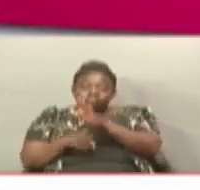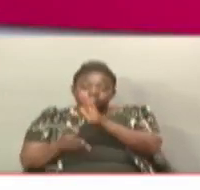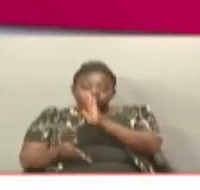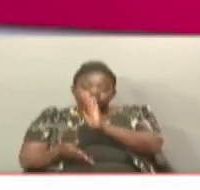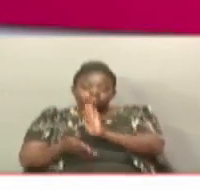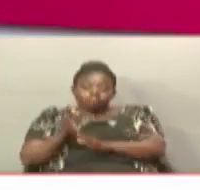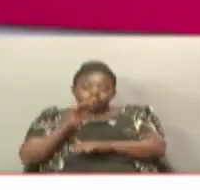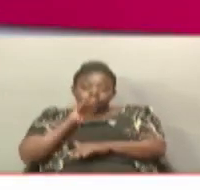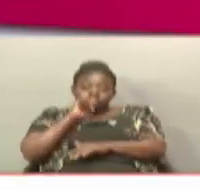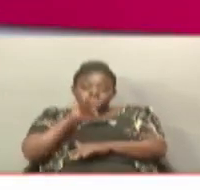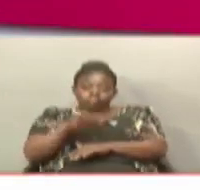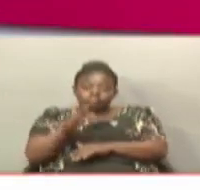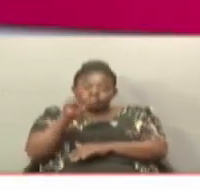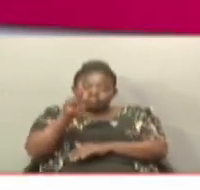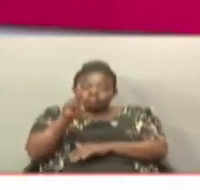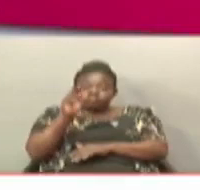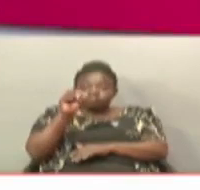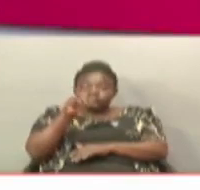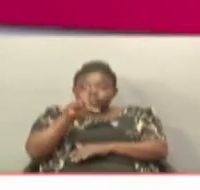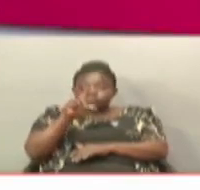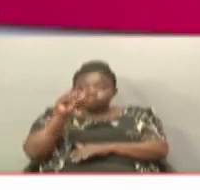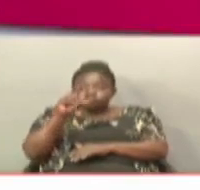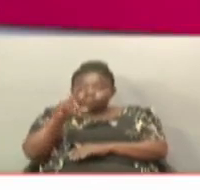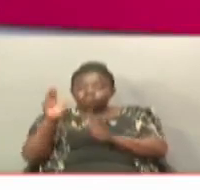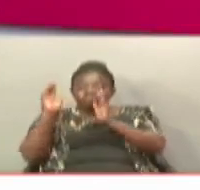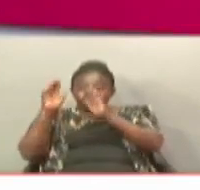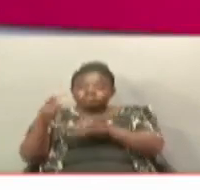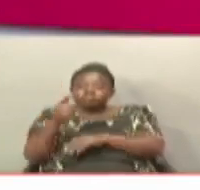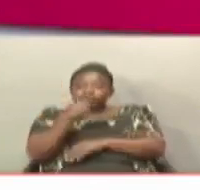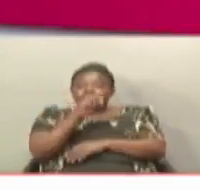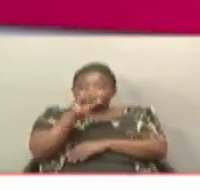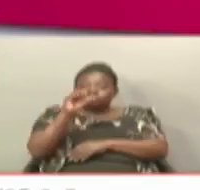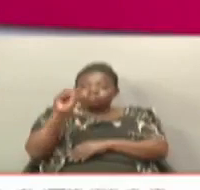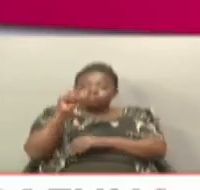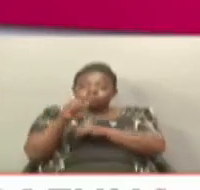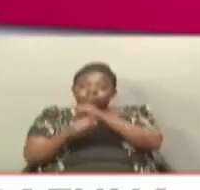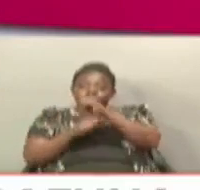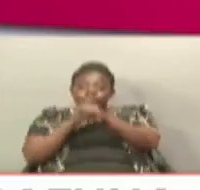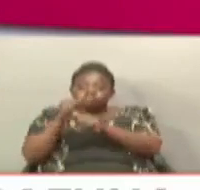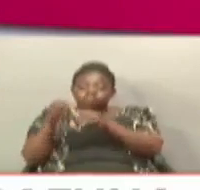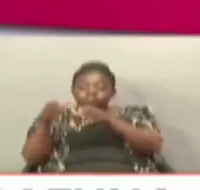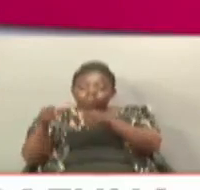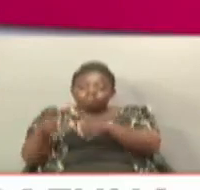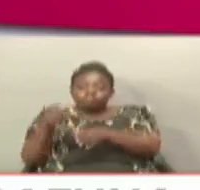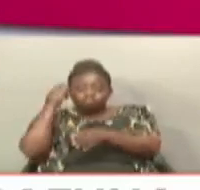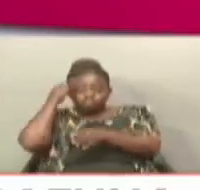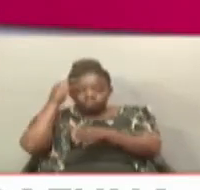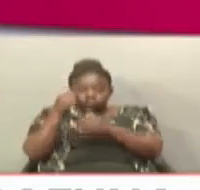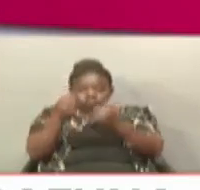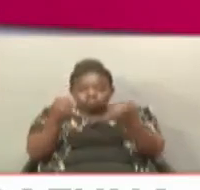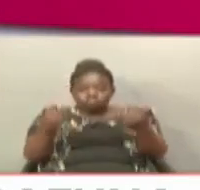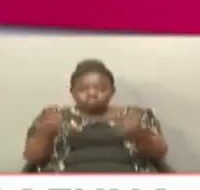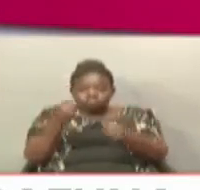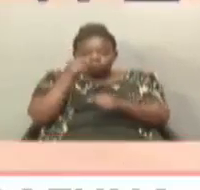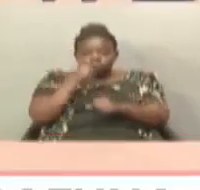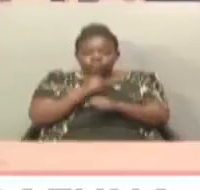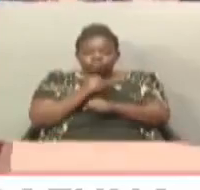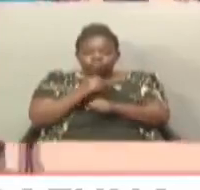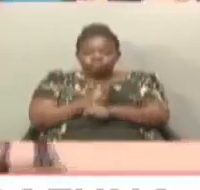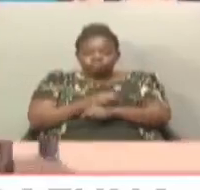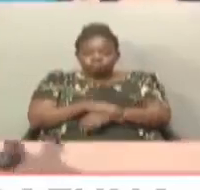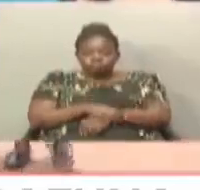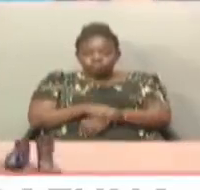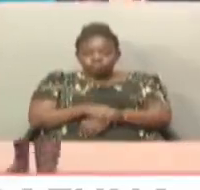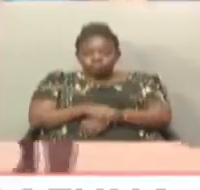bunnambiro. Bino abyogeredde kololo mu kukuza emyaka 10 egy'ekibiina ekitaba abaana ab'obuwala.